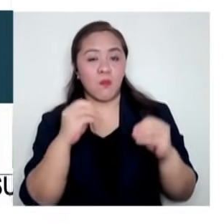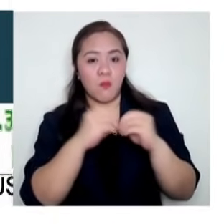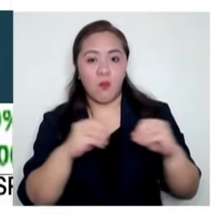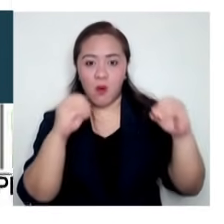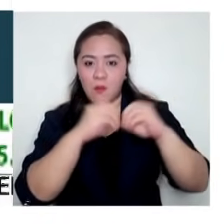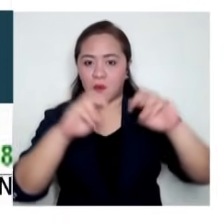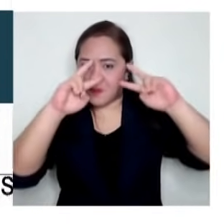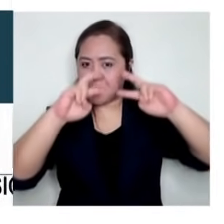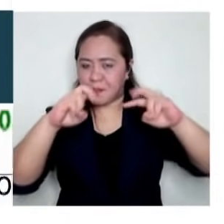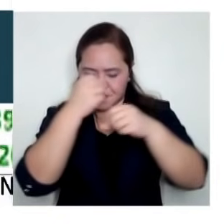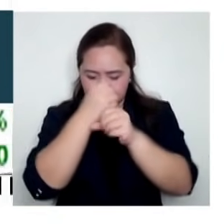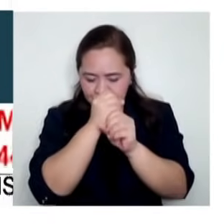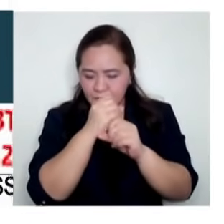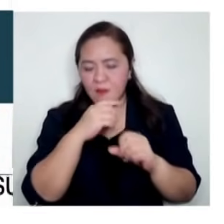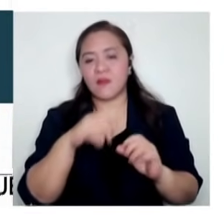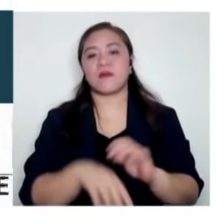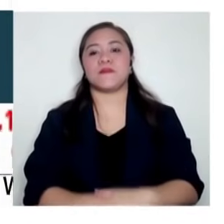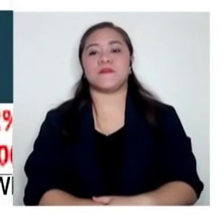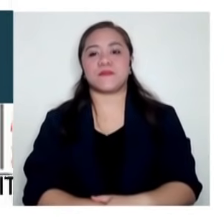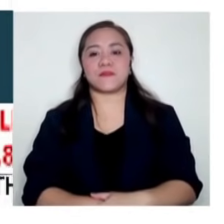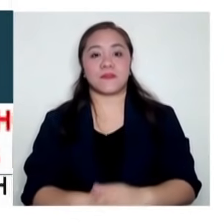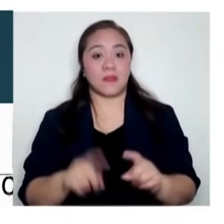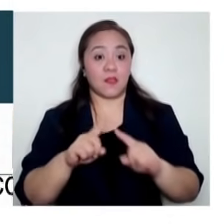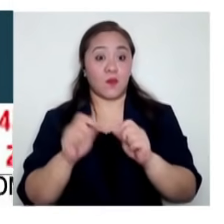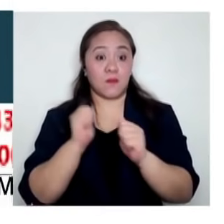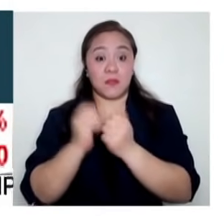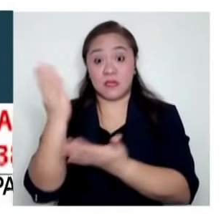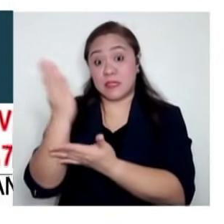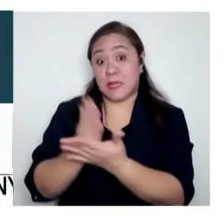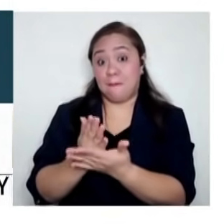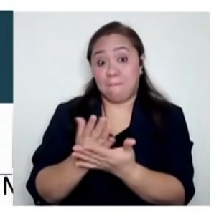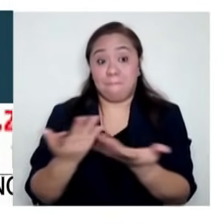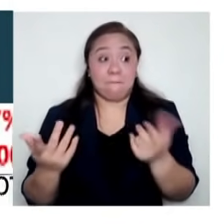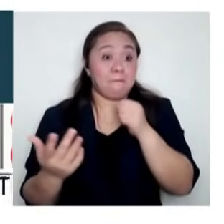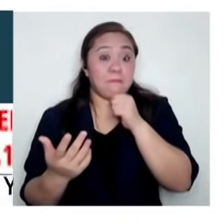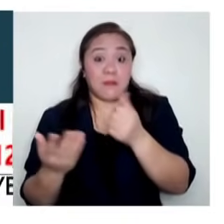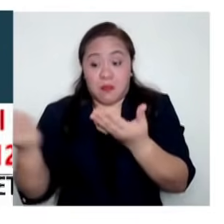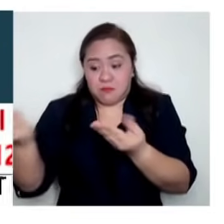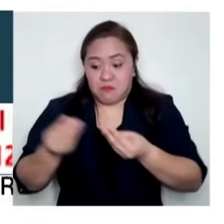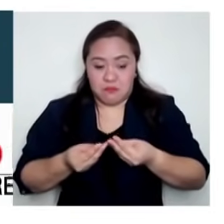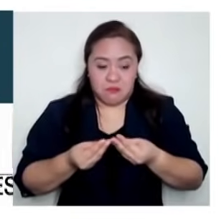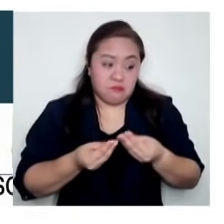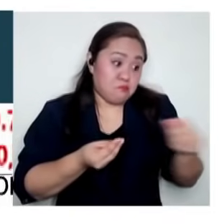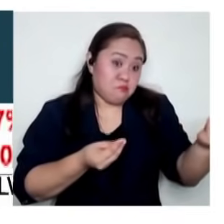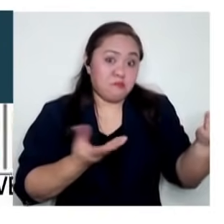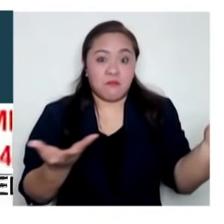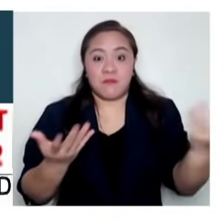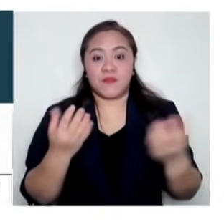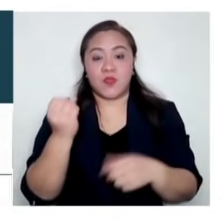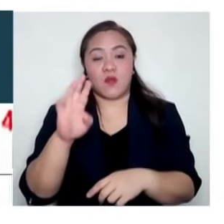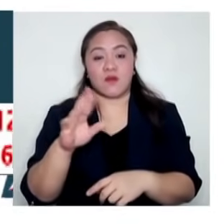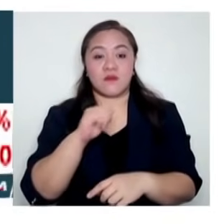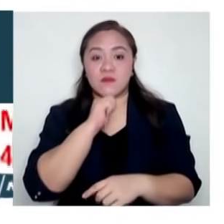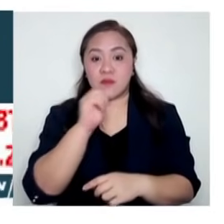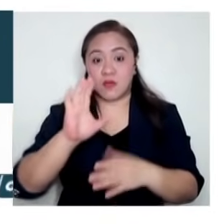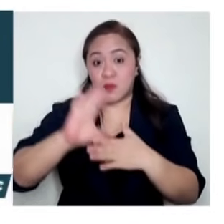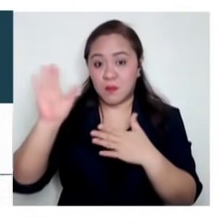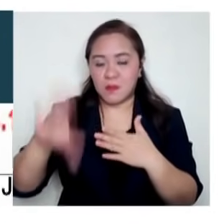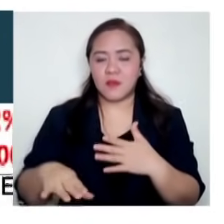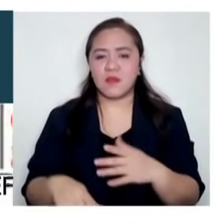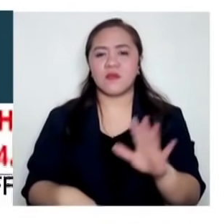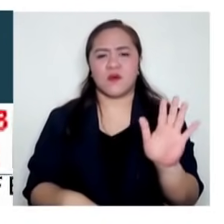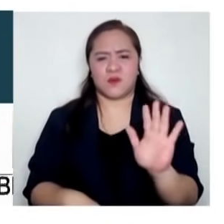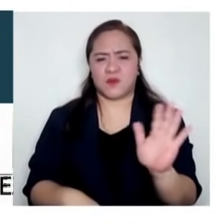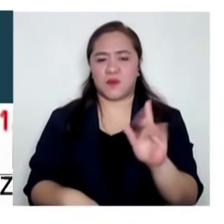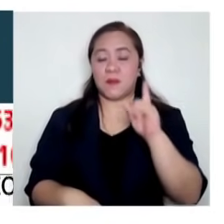that some may have slipped through your hands because go ahead. Yes, ma'am. The whole objective of our